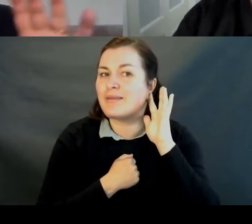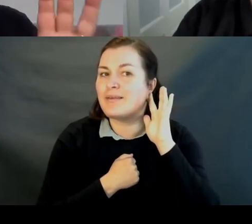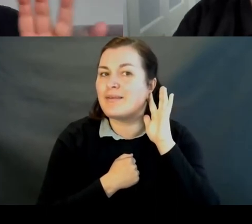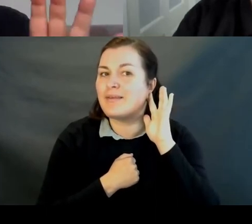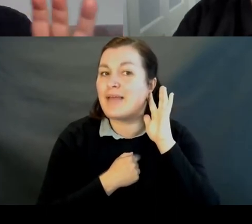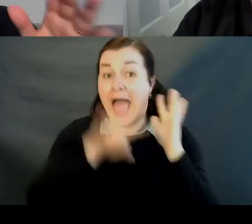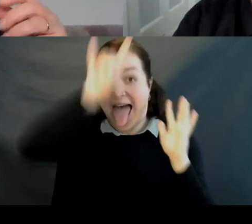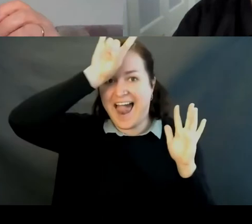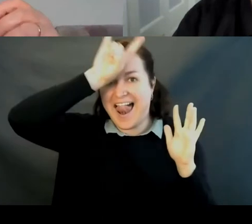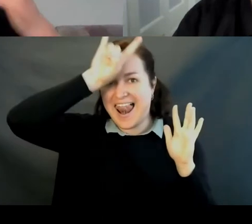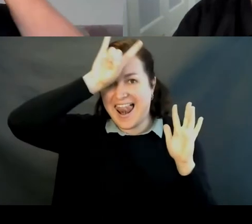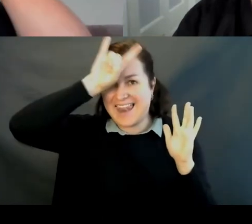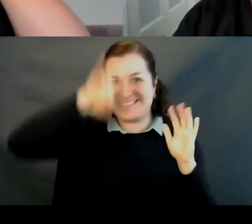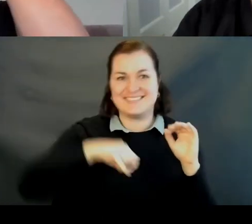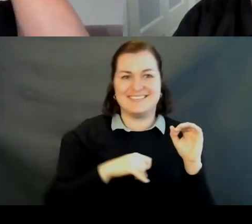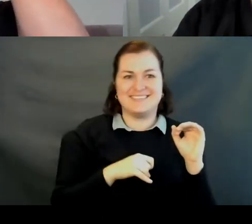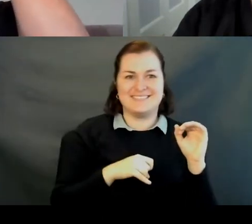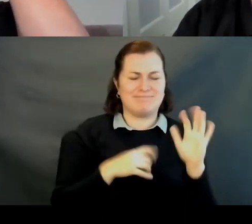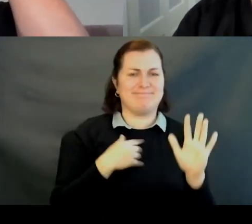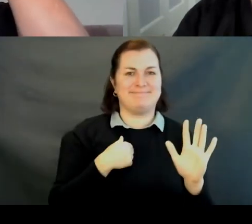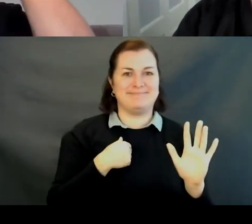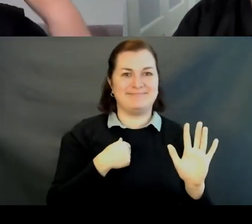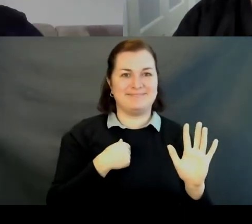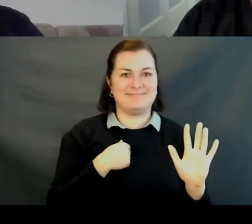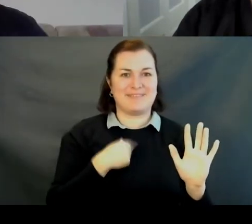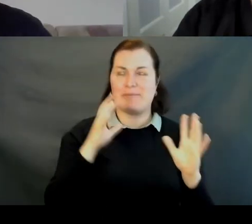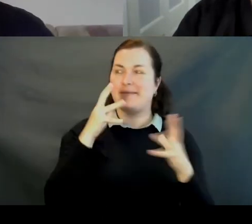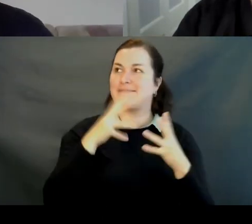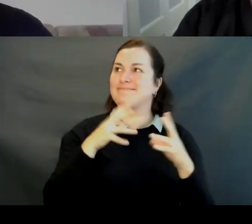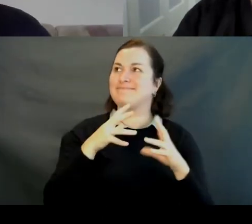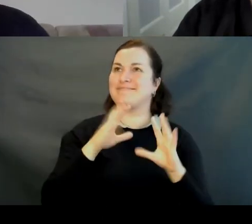Hell. I was thinking about, I suddenly got into Space Odyssey there.